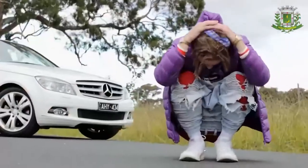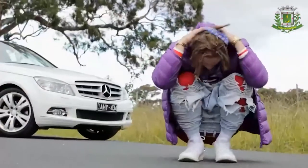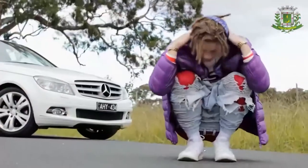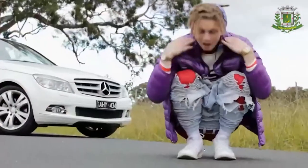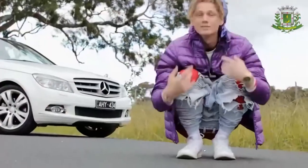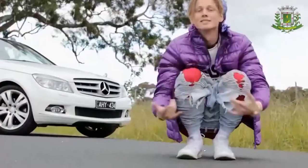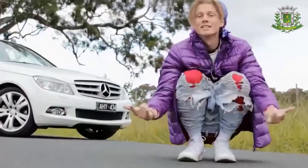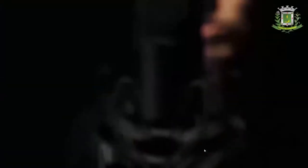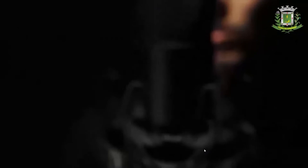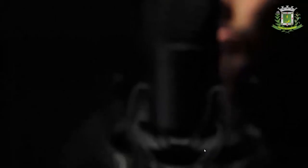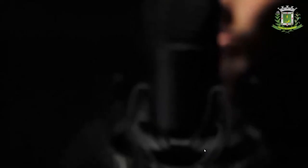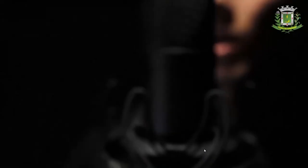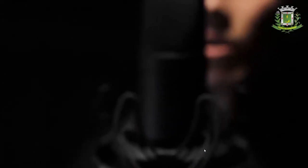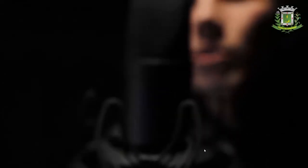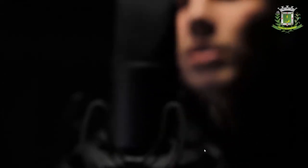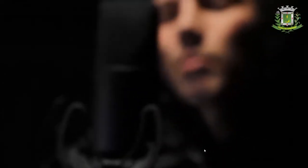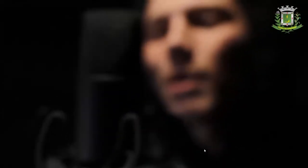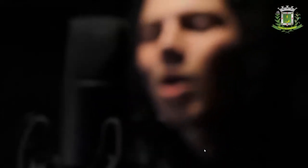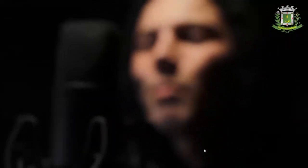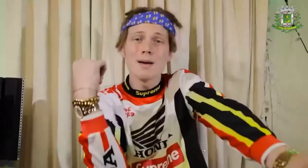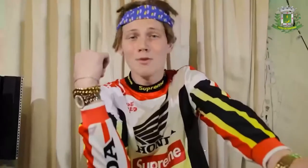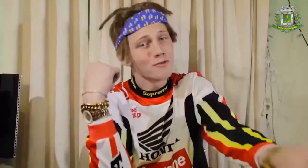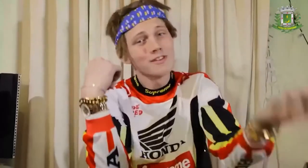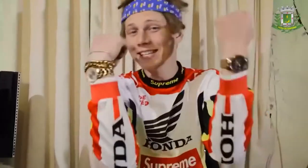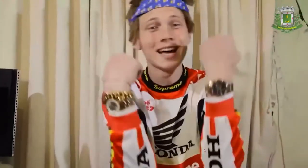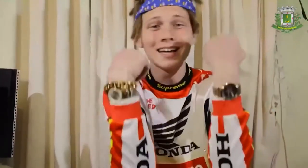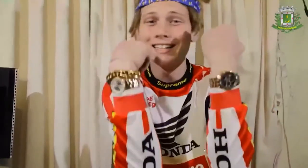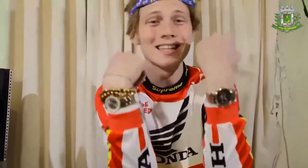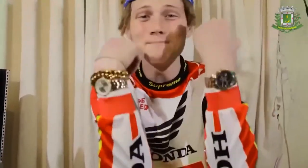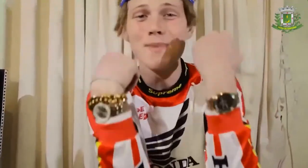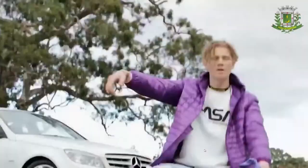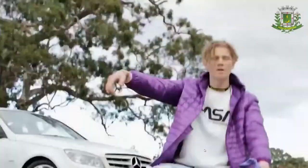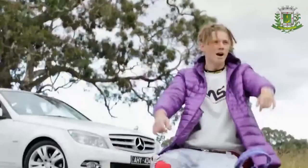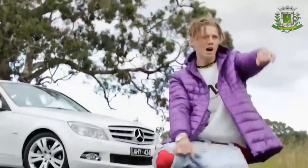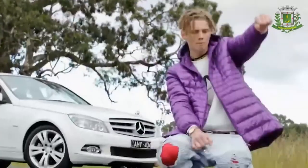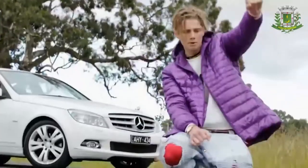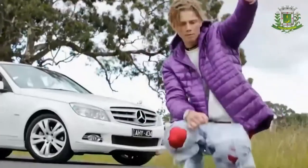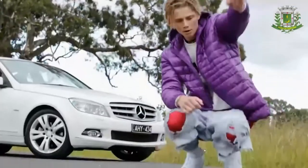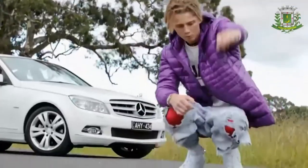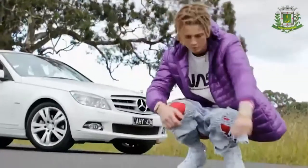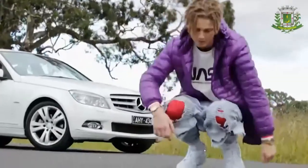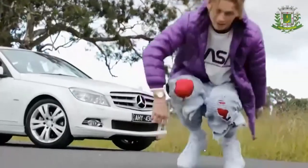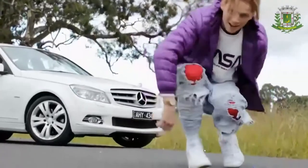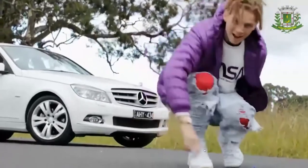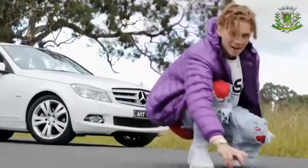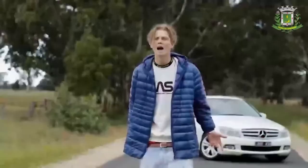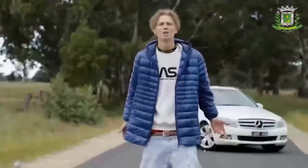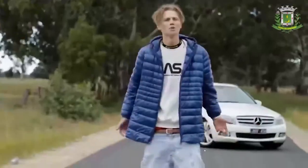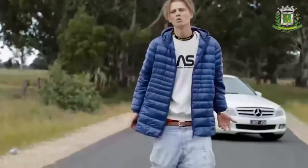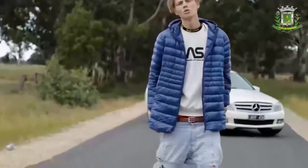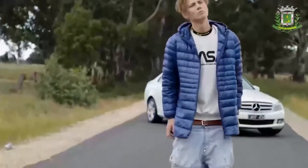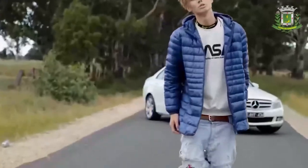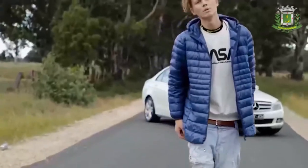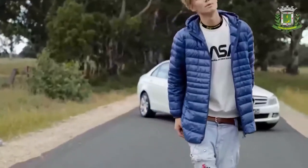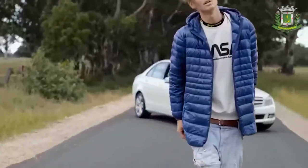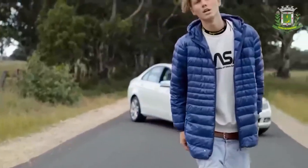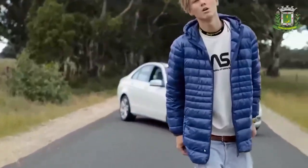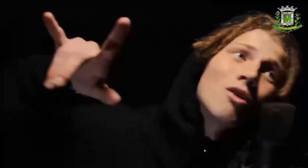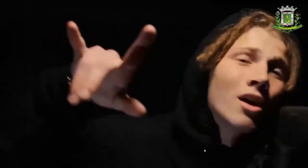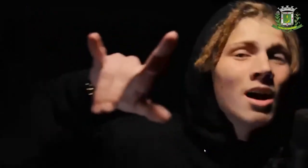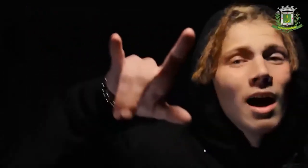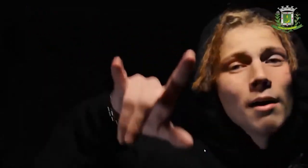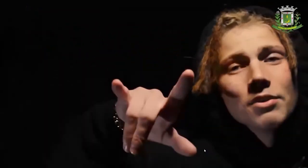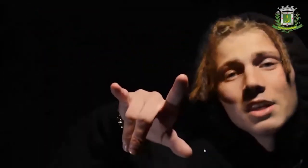Are we living it wrong? I'm just thinking about Memories I didn't think about I'm in my room on the Adderall, I'm